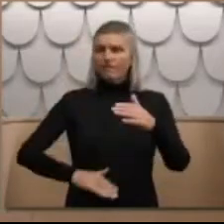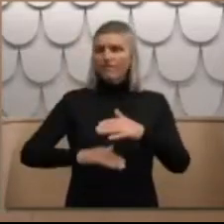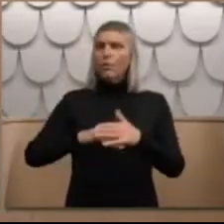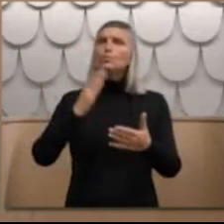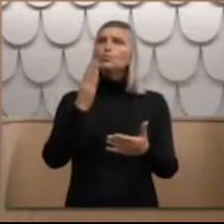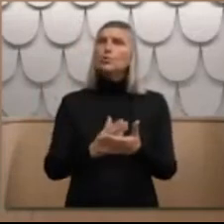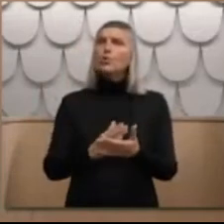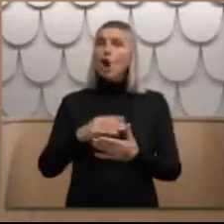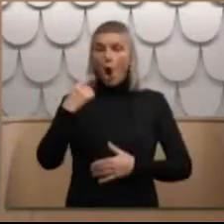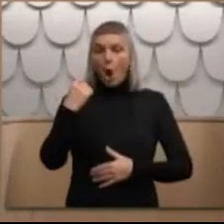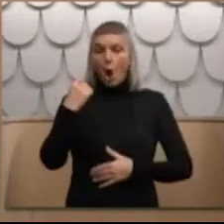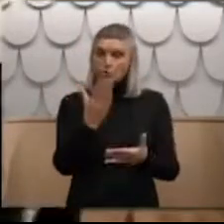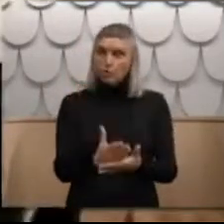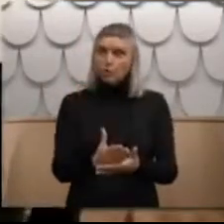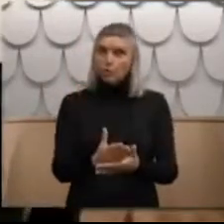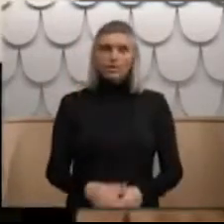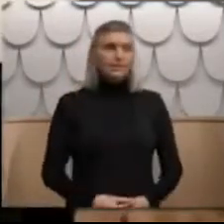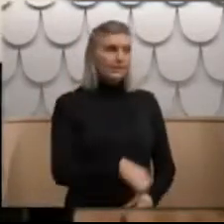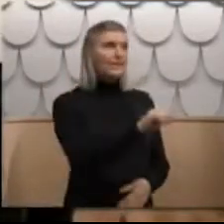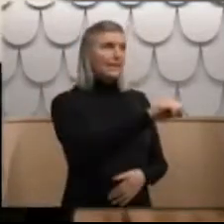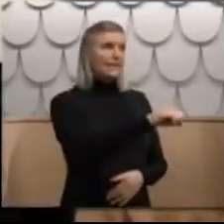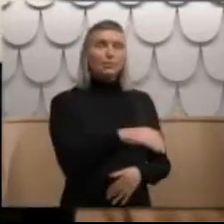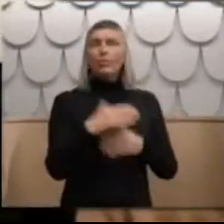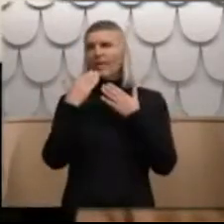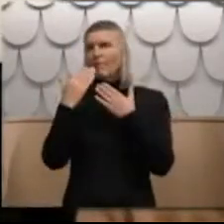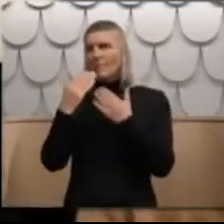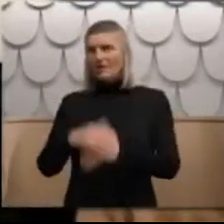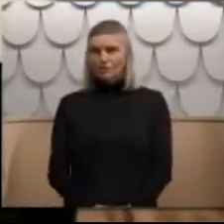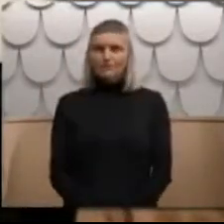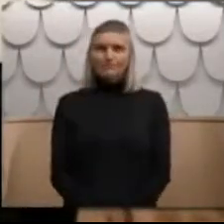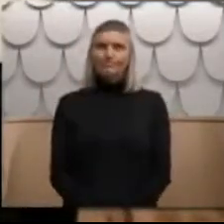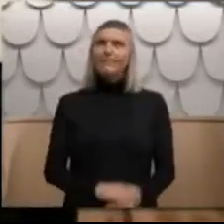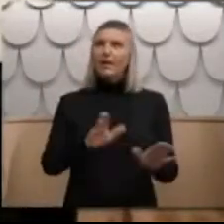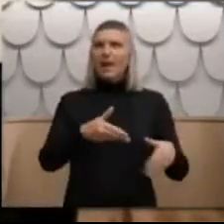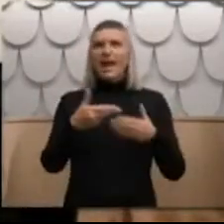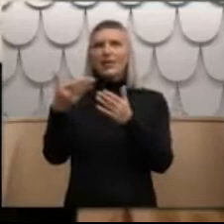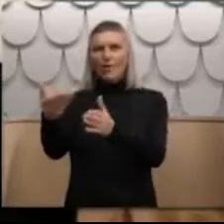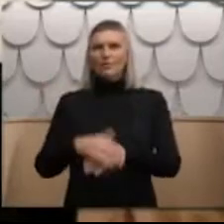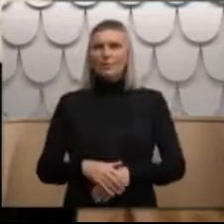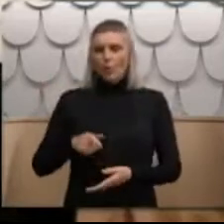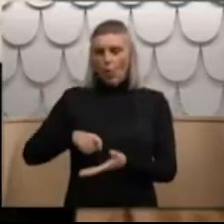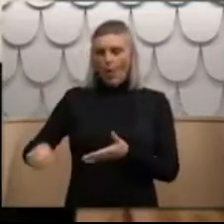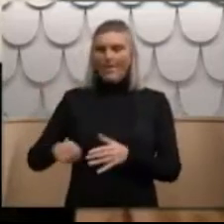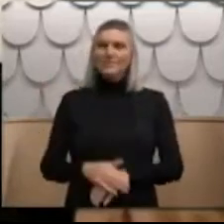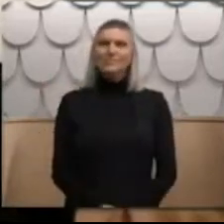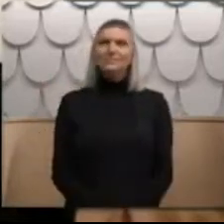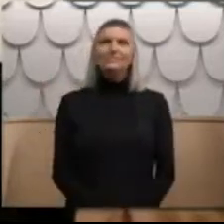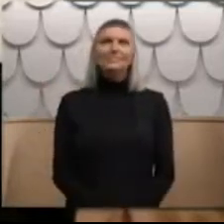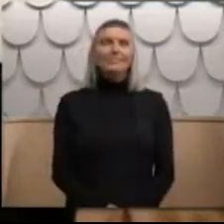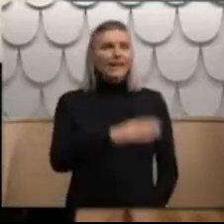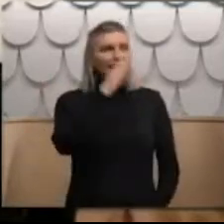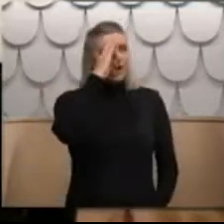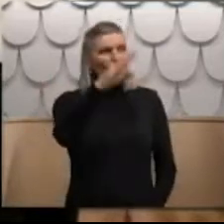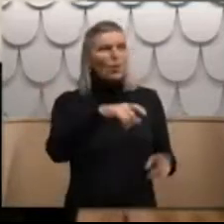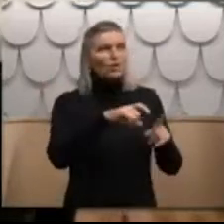truth, and nothing but the truth? Yes, sir. Thank you very much. I'll leave you now with Alana, okay? Kia ora, Donald. Would you